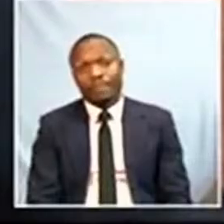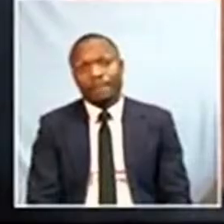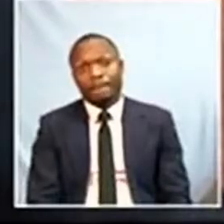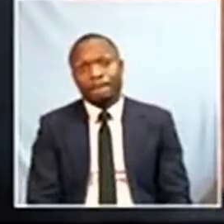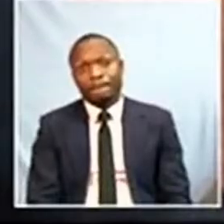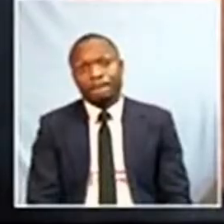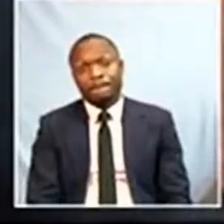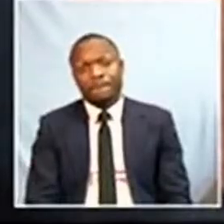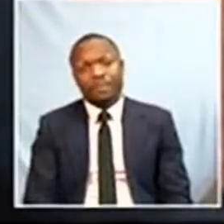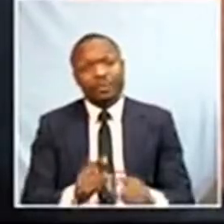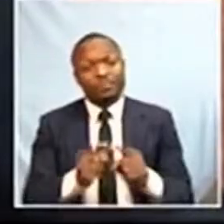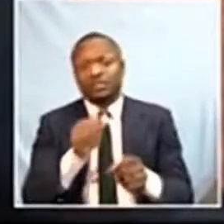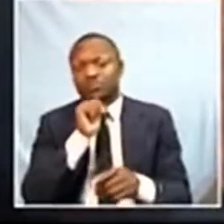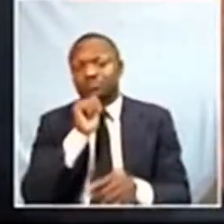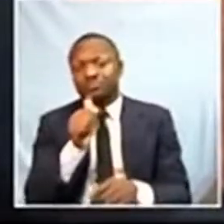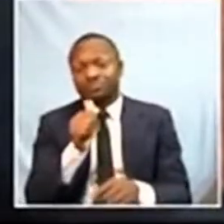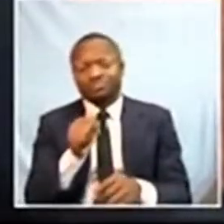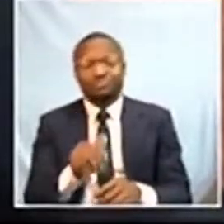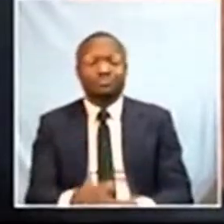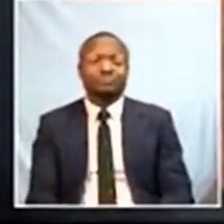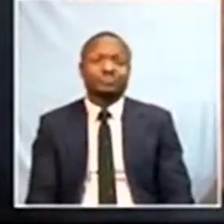Okay. Meanwhile, not.